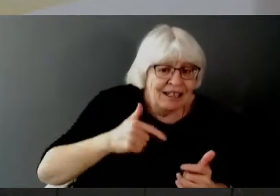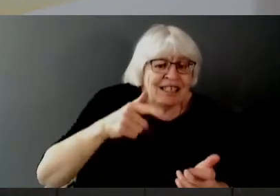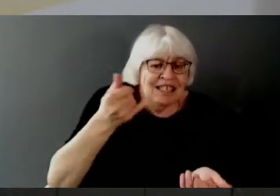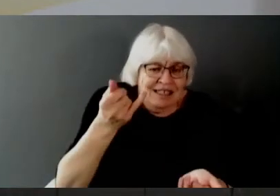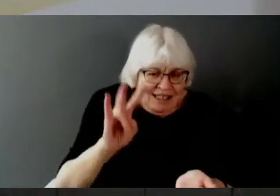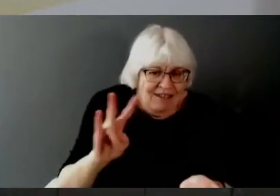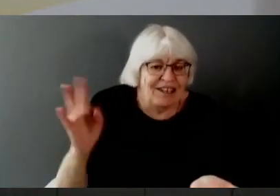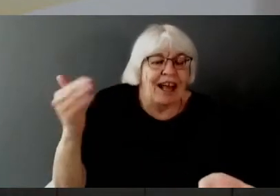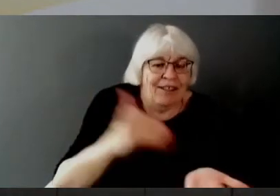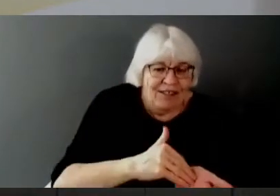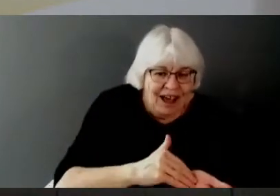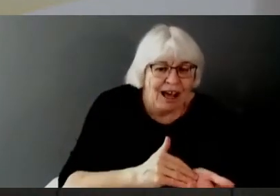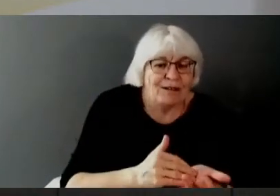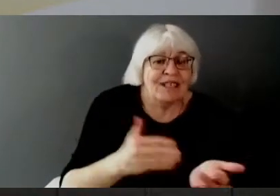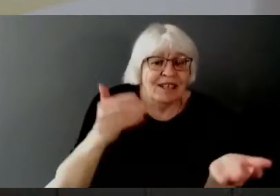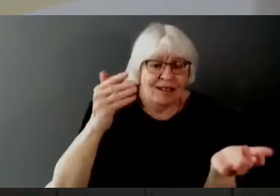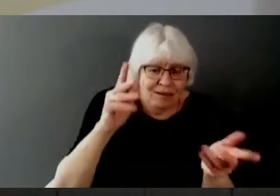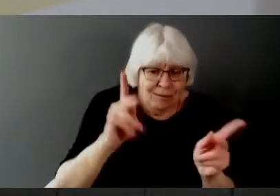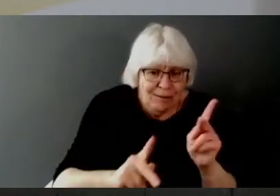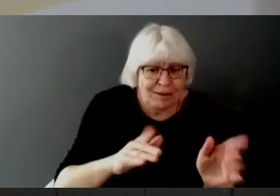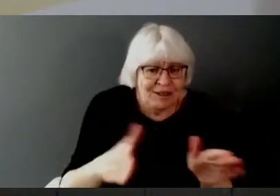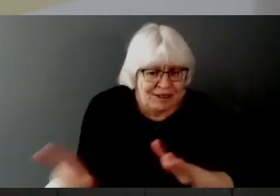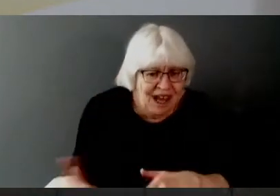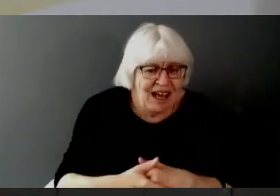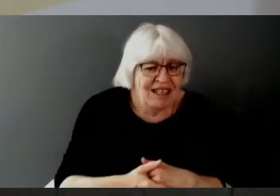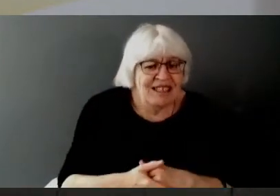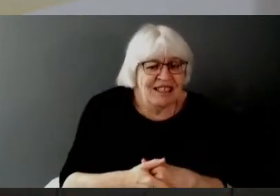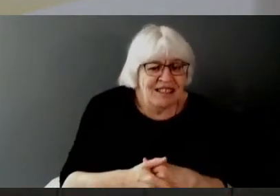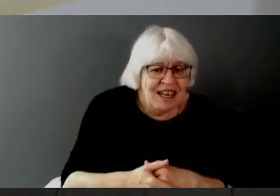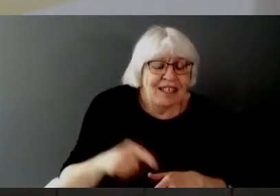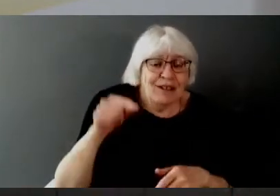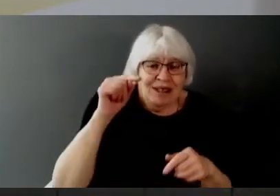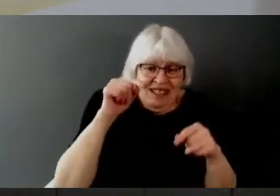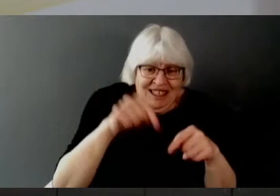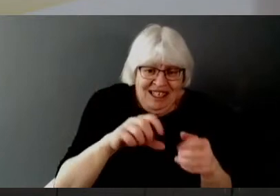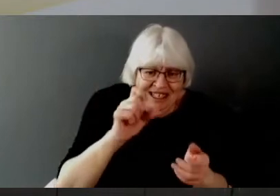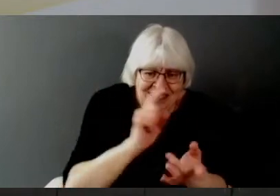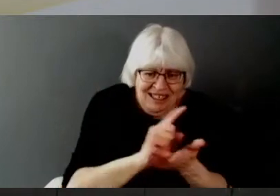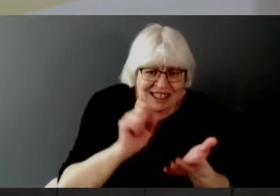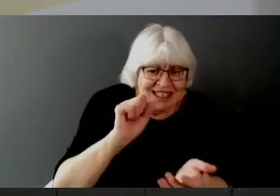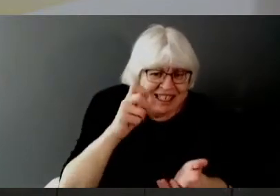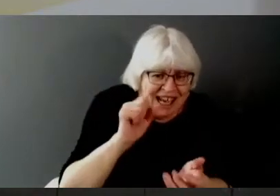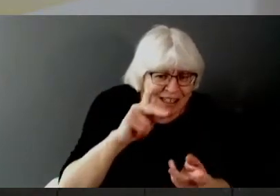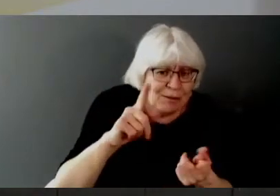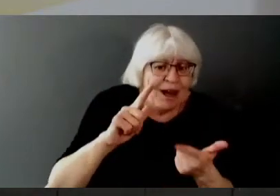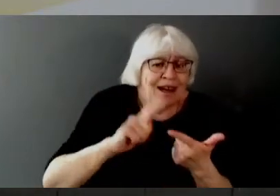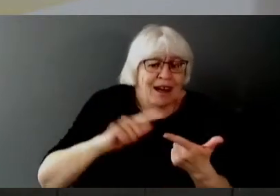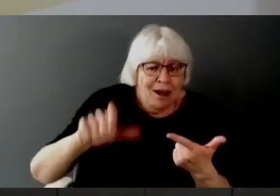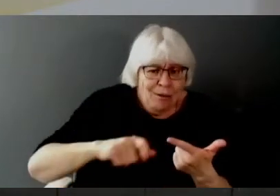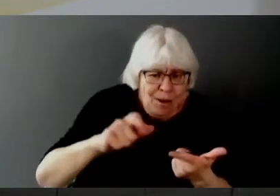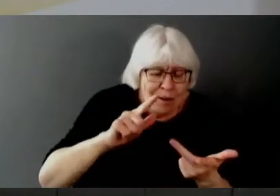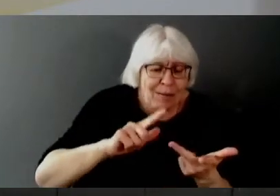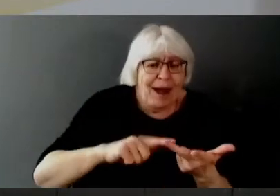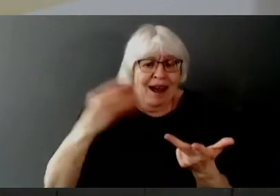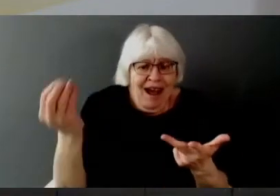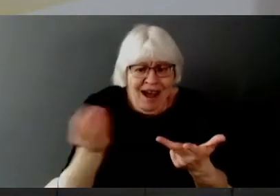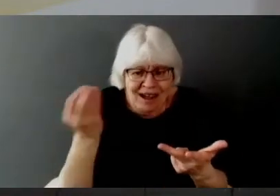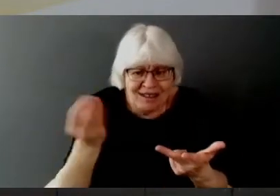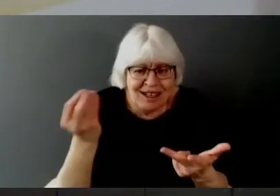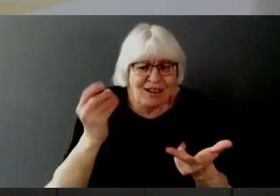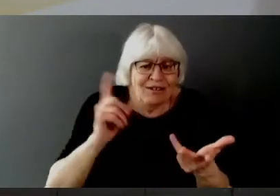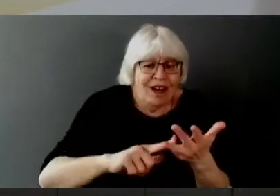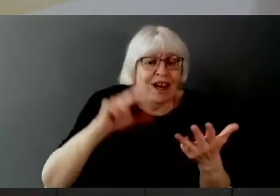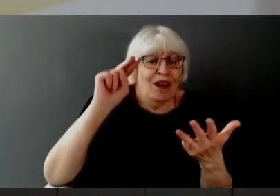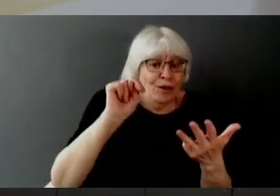counts were up in Saskatchewan, Quebec, Ontario, and New Brunswick. And New Brunswick has 205